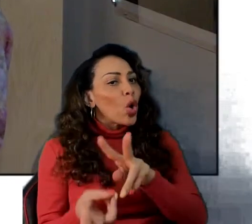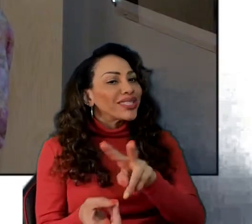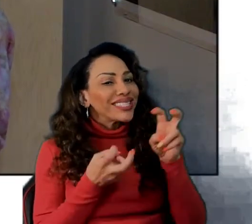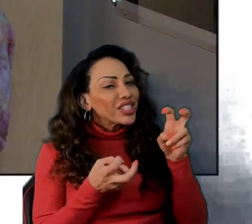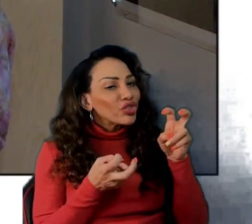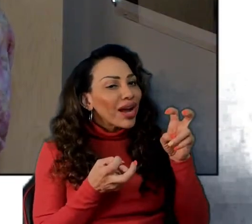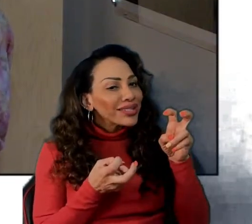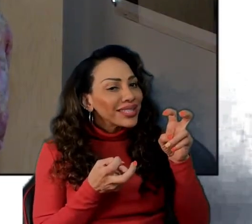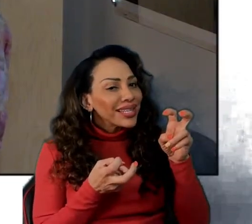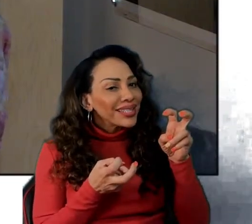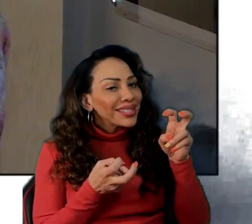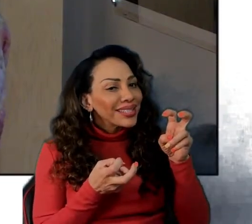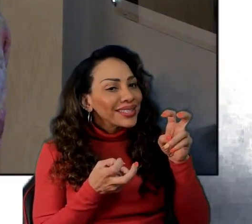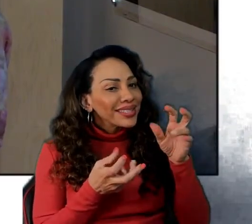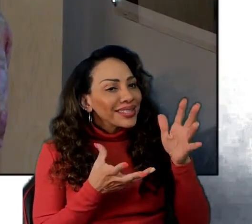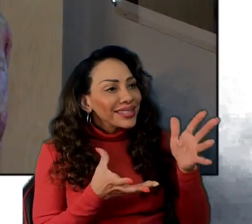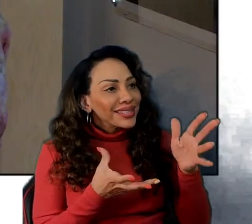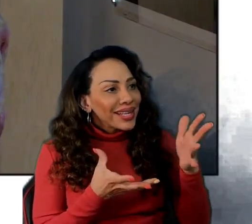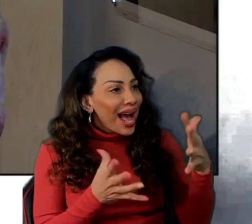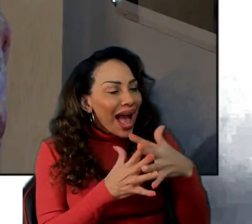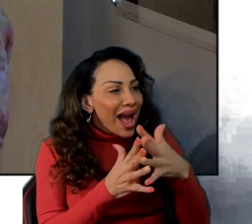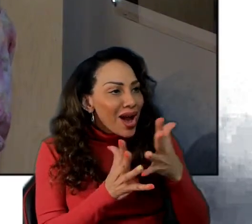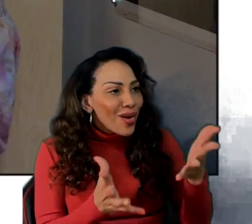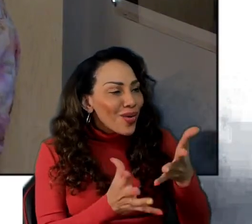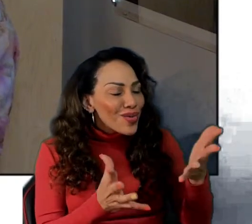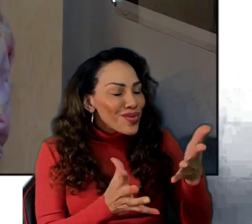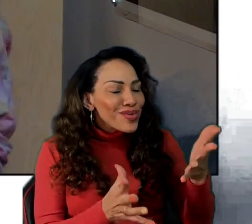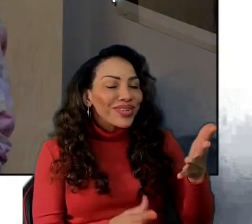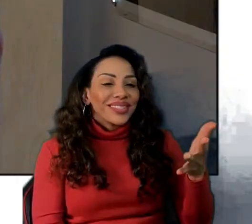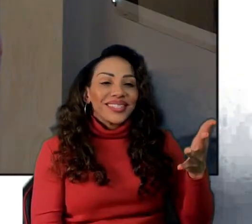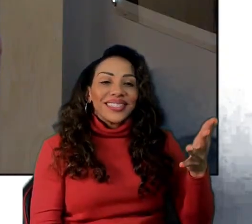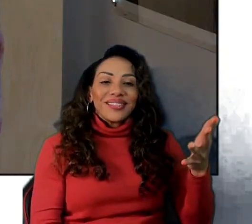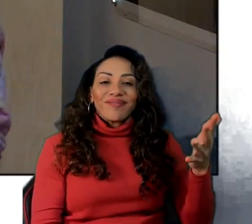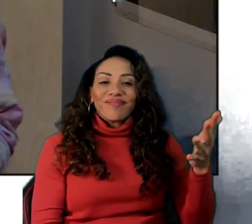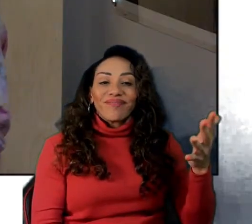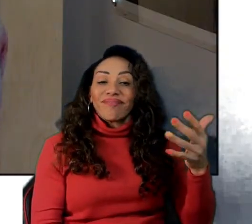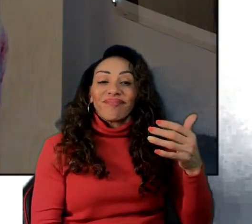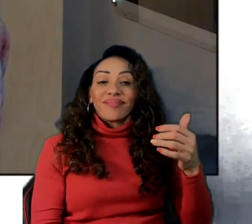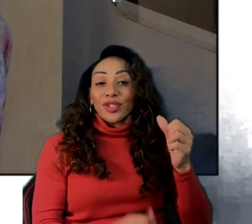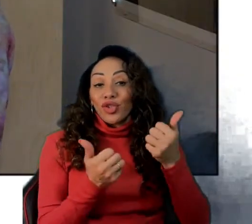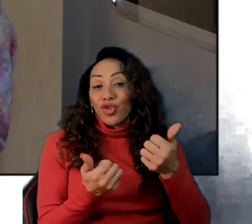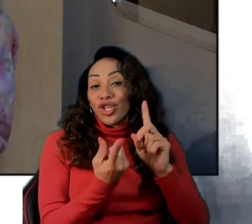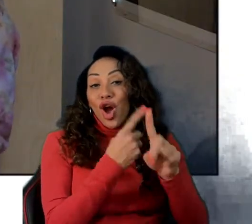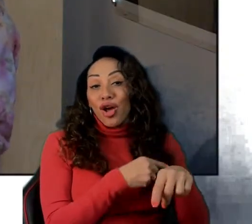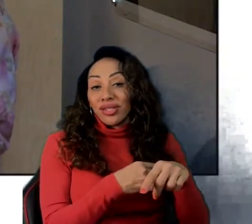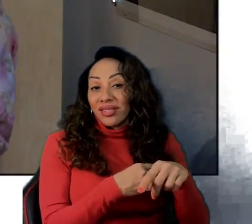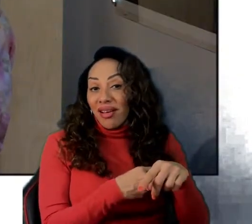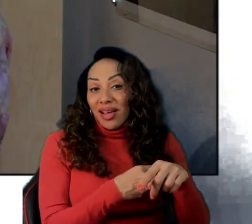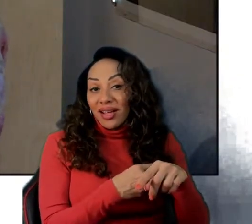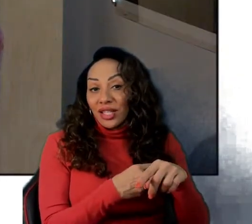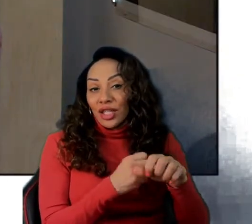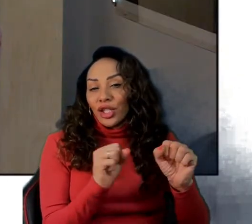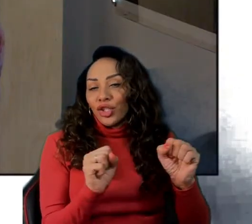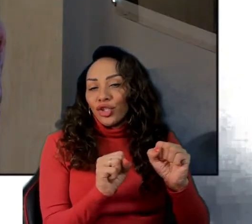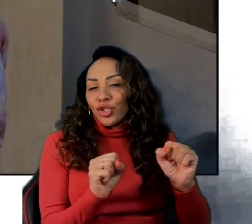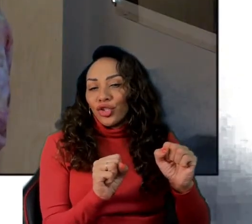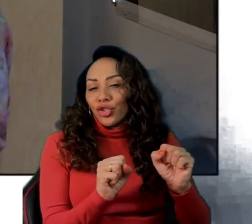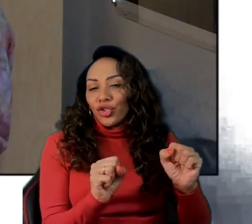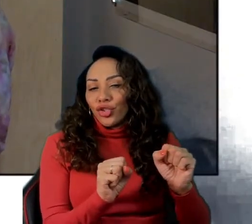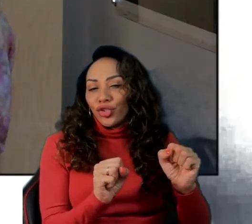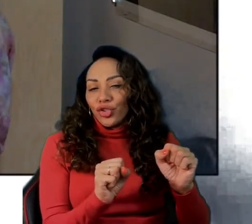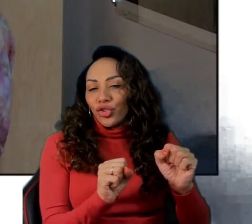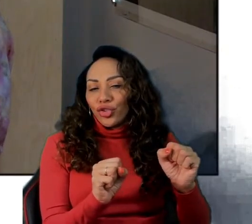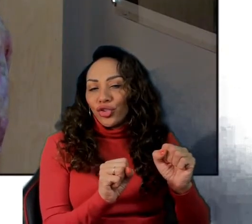and that's kind of what, I don't have a good answer really, that's what we're still trying to explore, and in